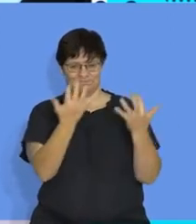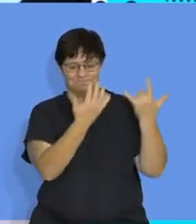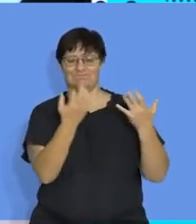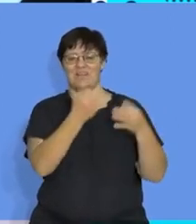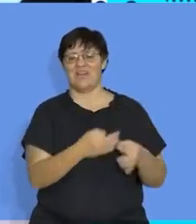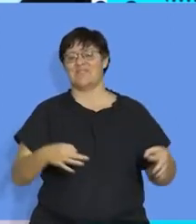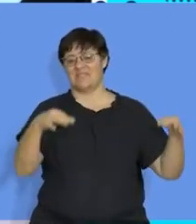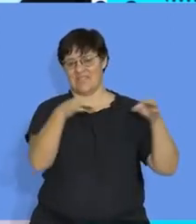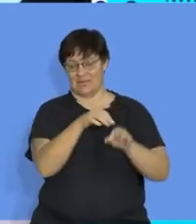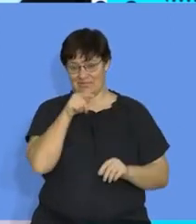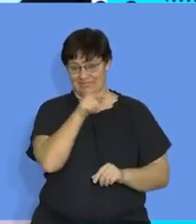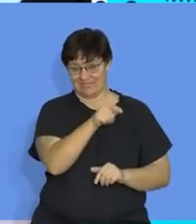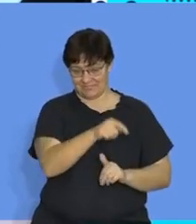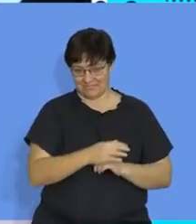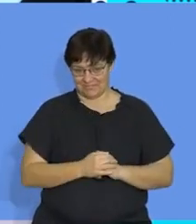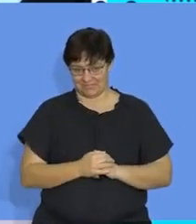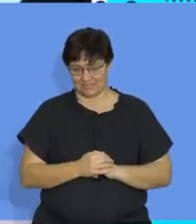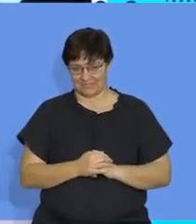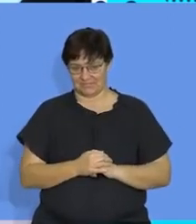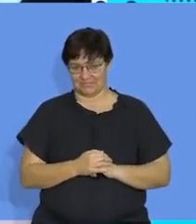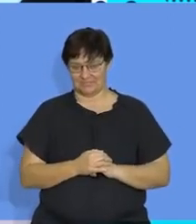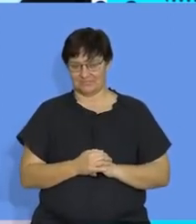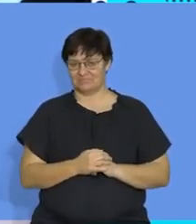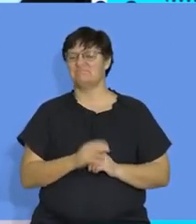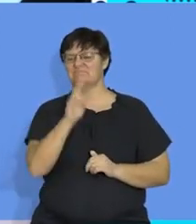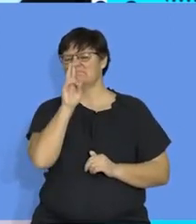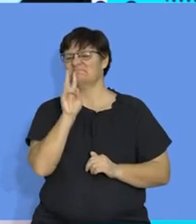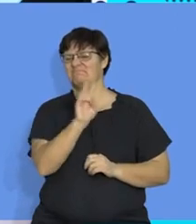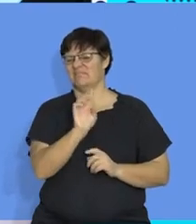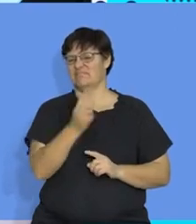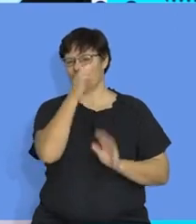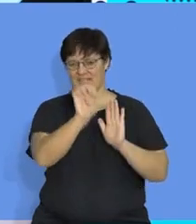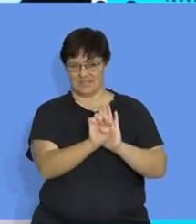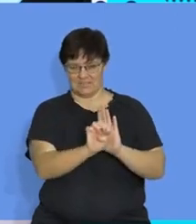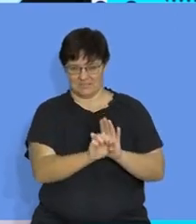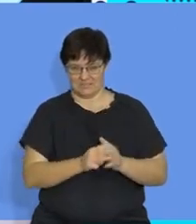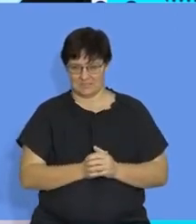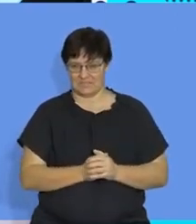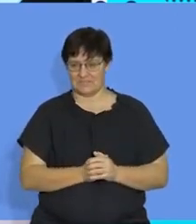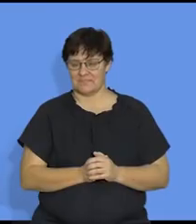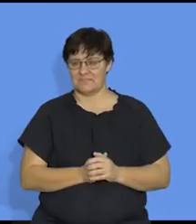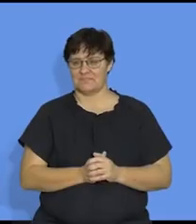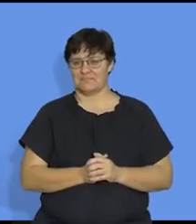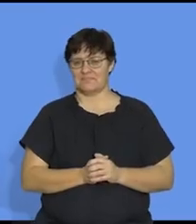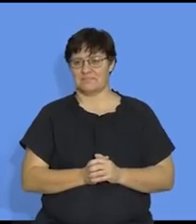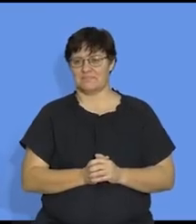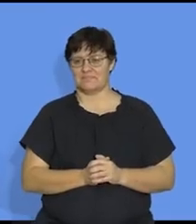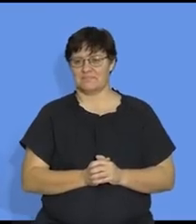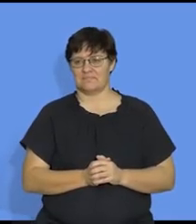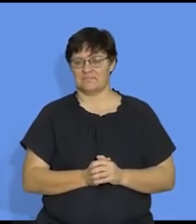value of an arithmetic series. Let's have a look at our first example together.